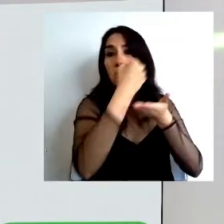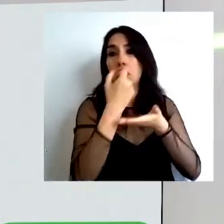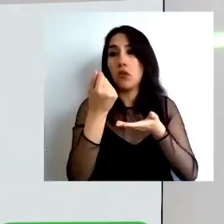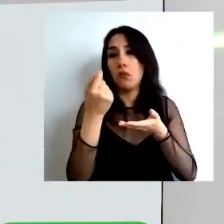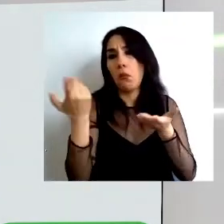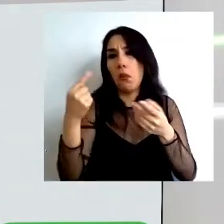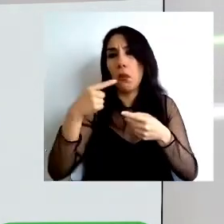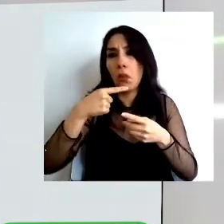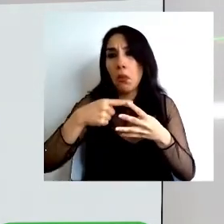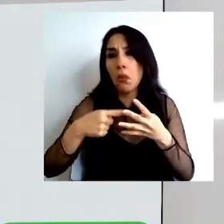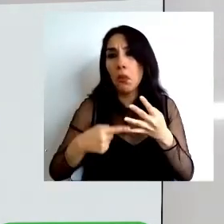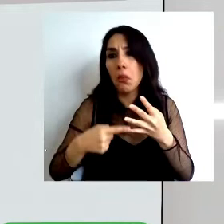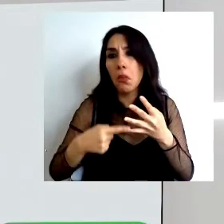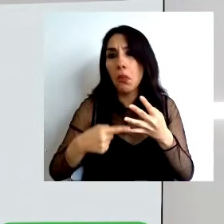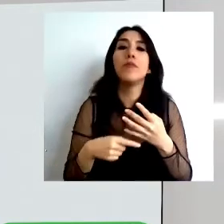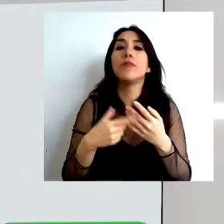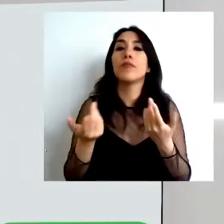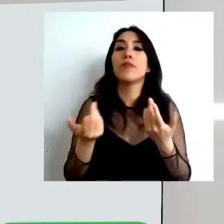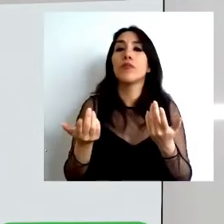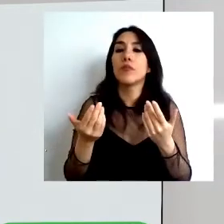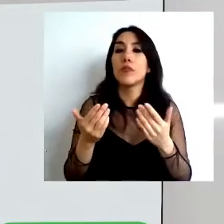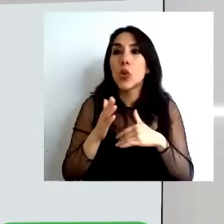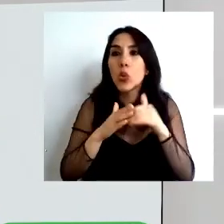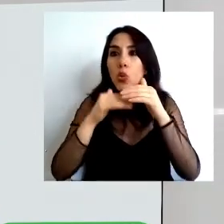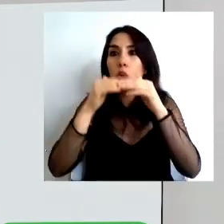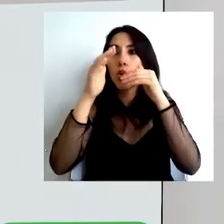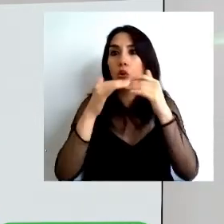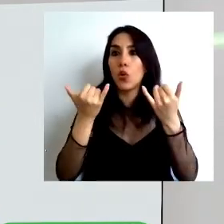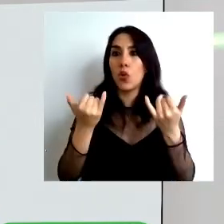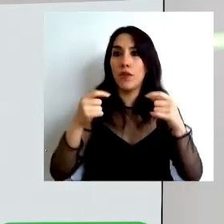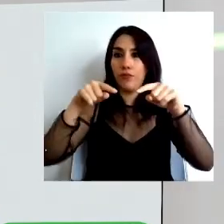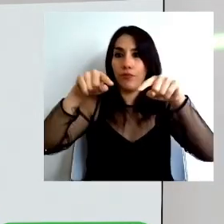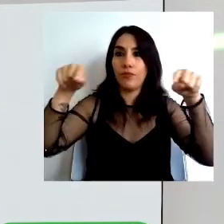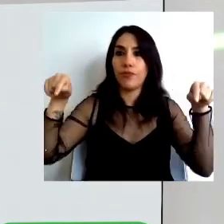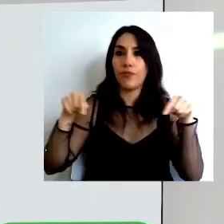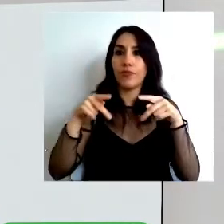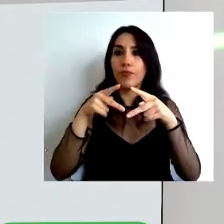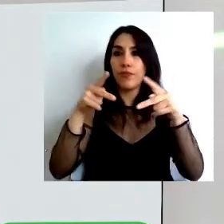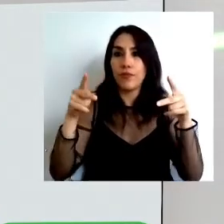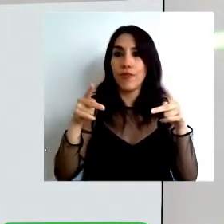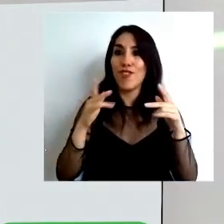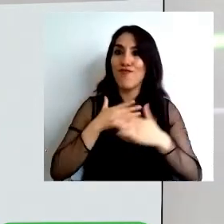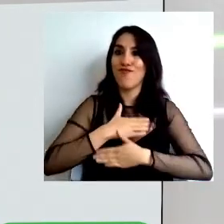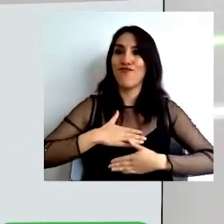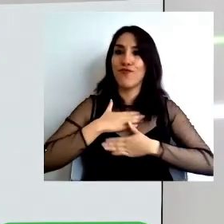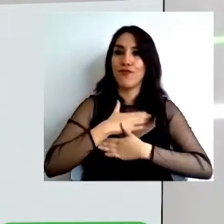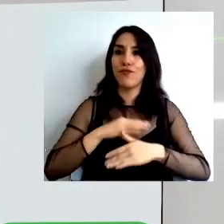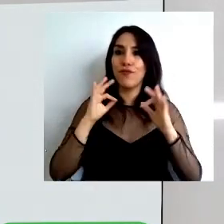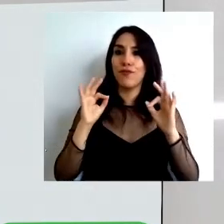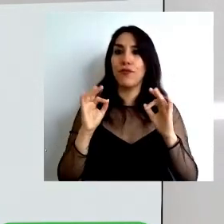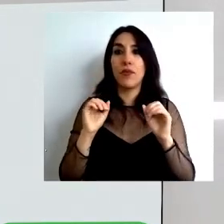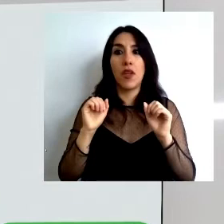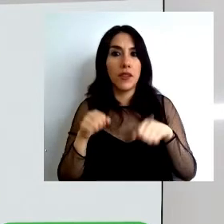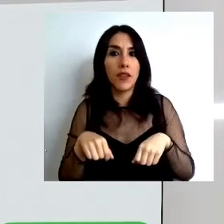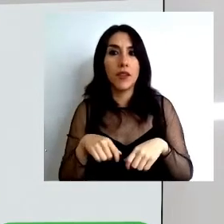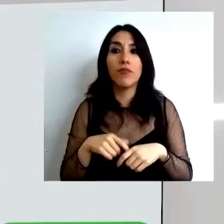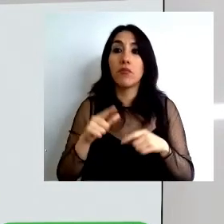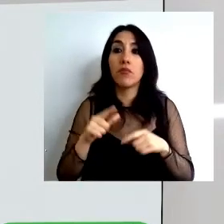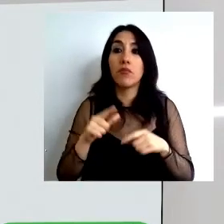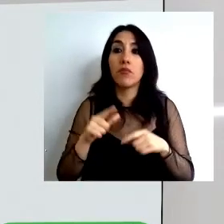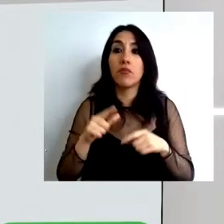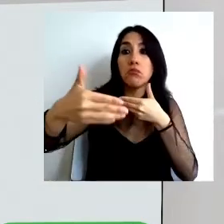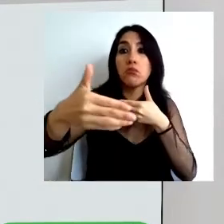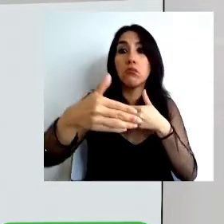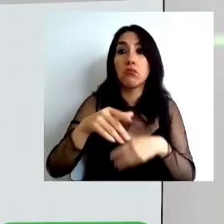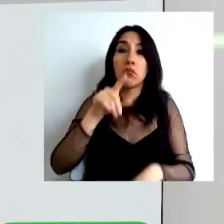But after 10, 15 years, they realized that if their system changed, their end goal is to allow all children